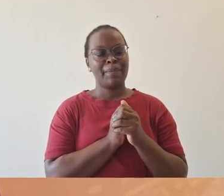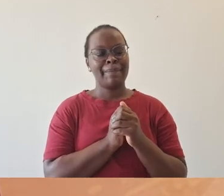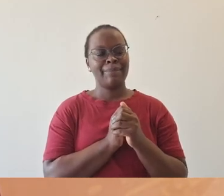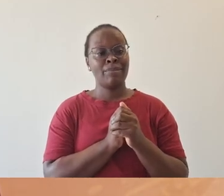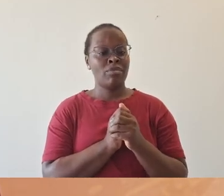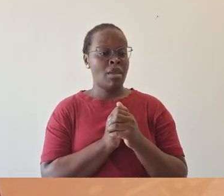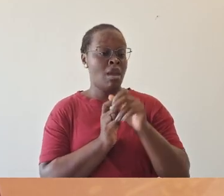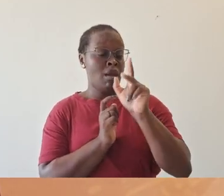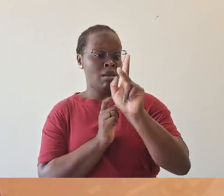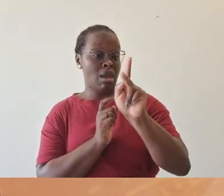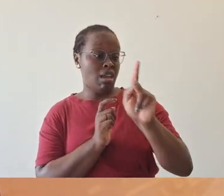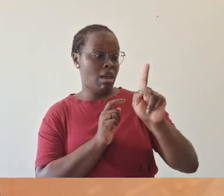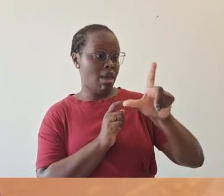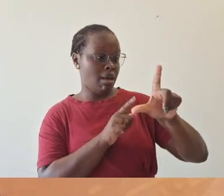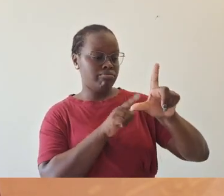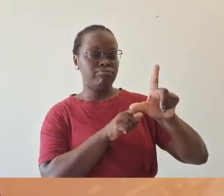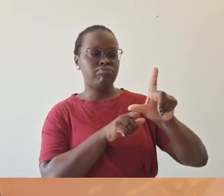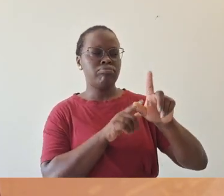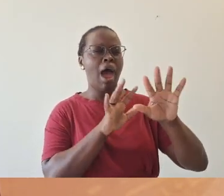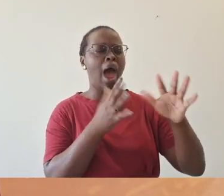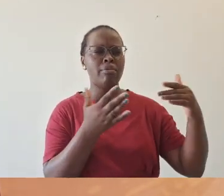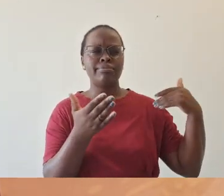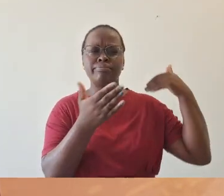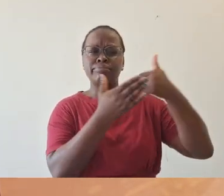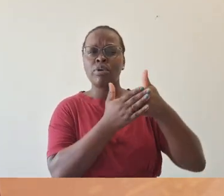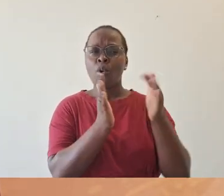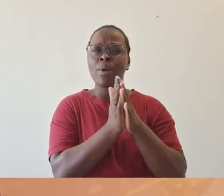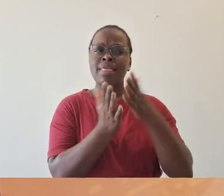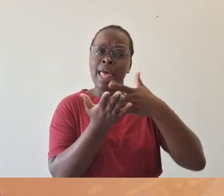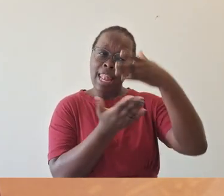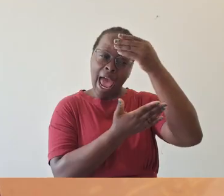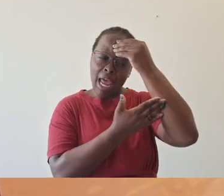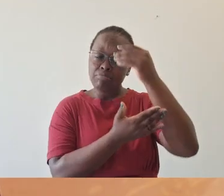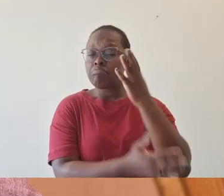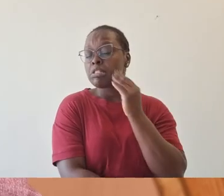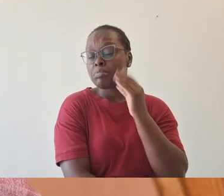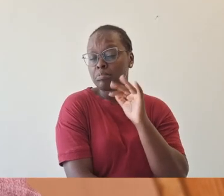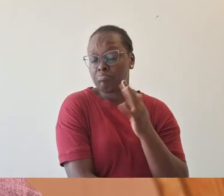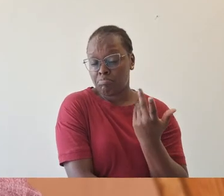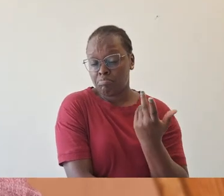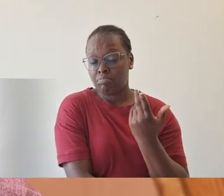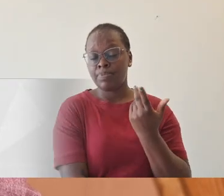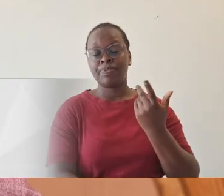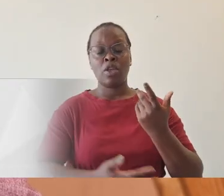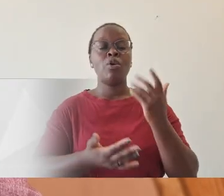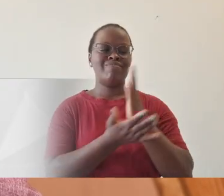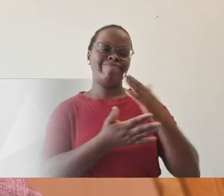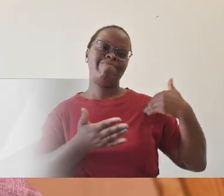In the context of KKL, how was it for the learners with the experience? There's been a lot of